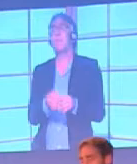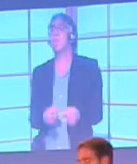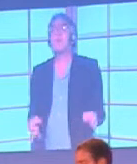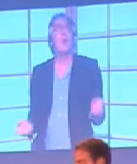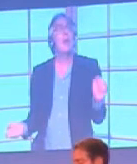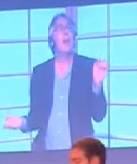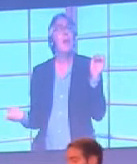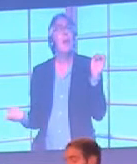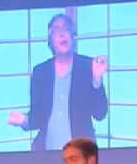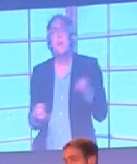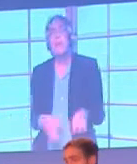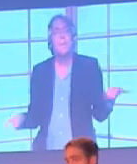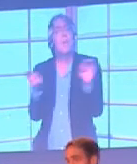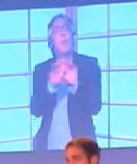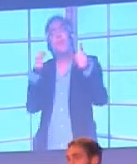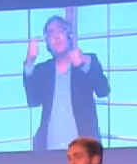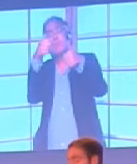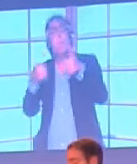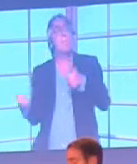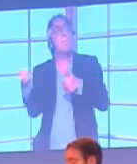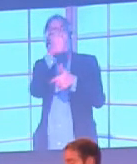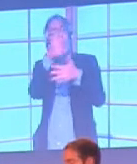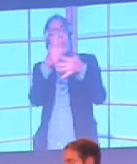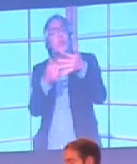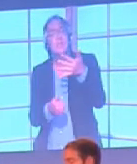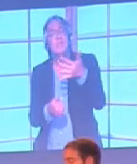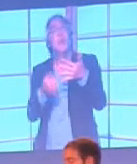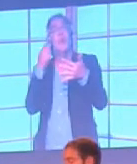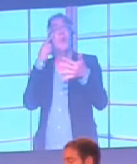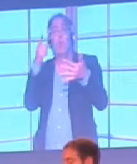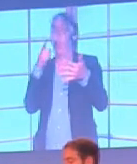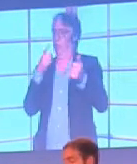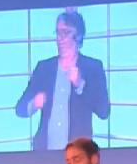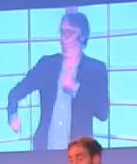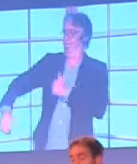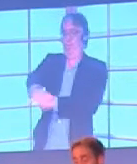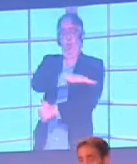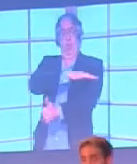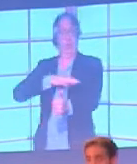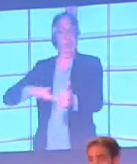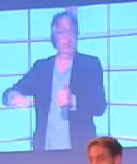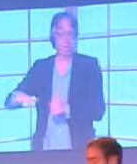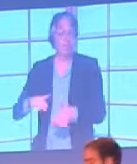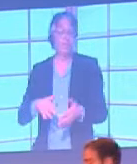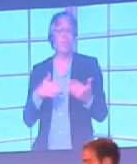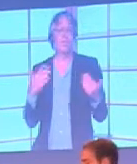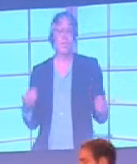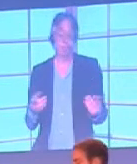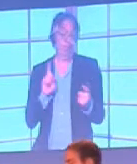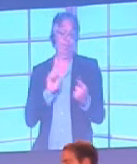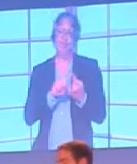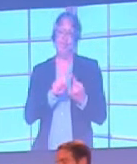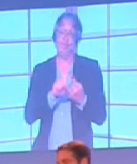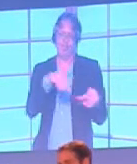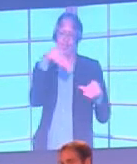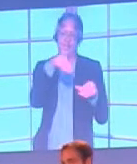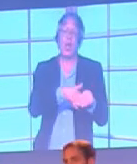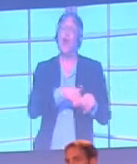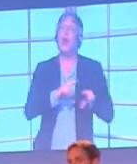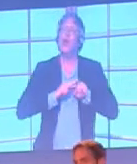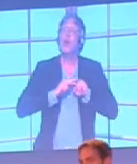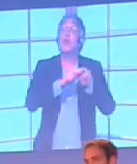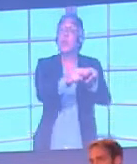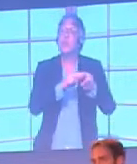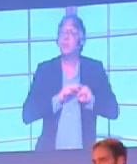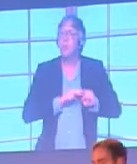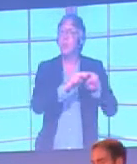well to fans traveling around. So how will public transport and mobility be organized? And this is